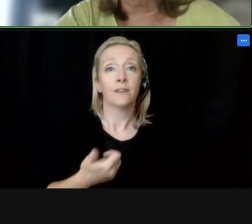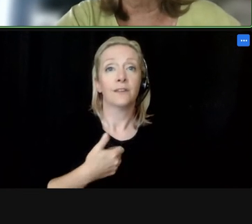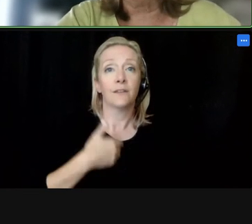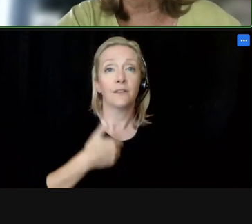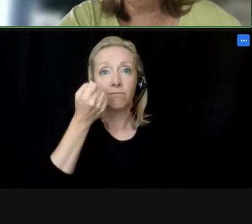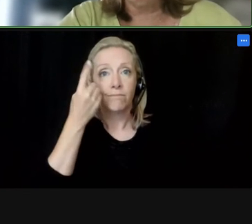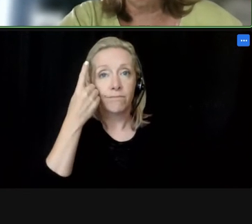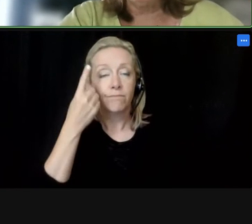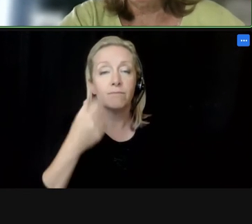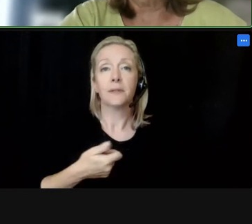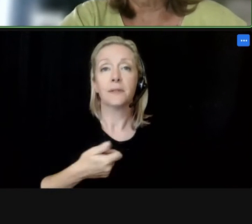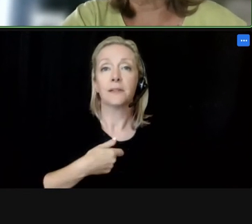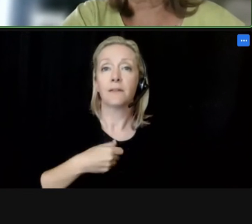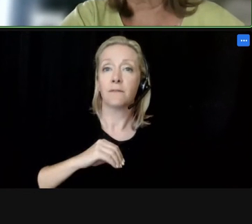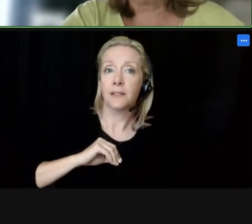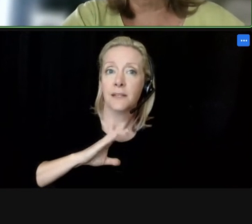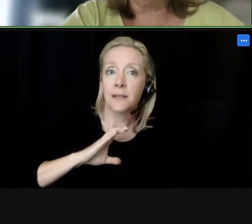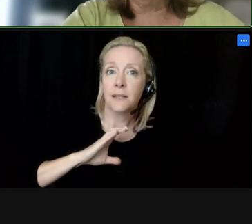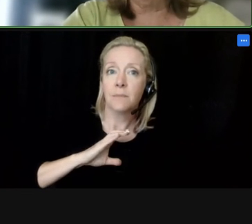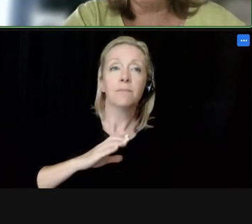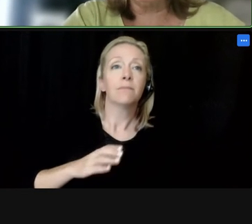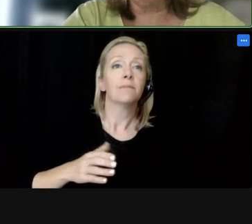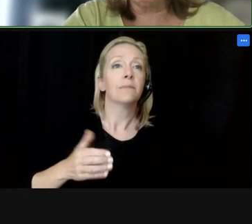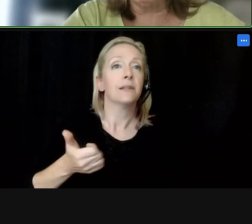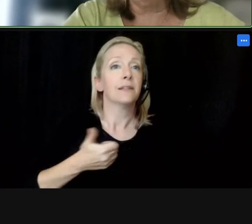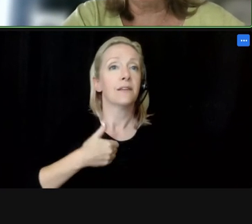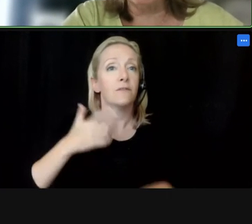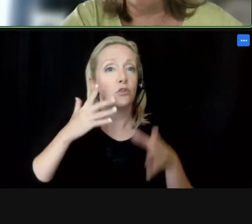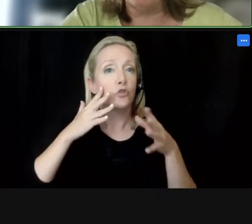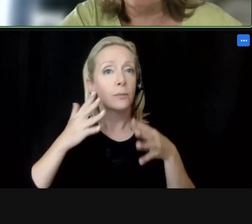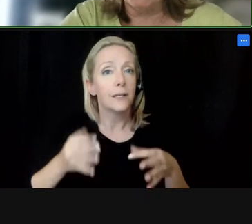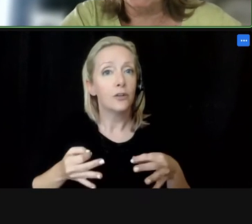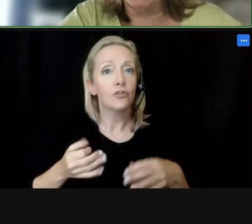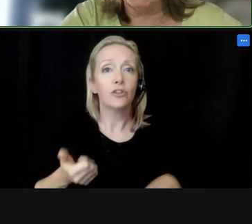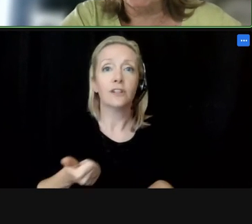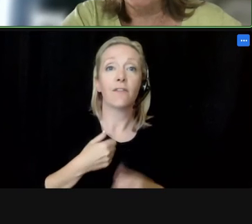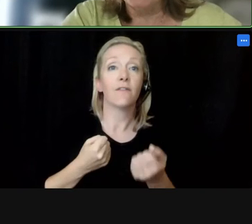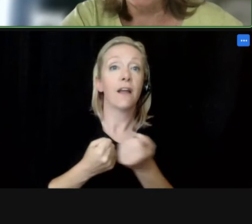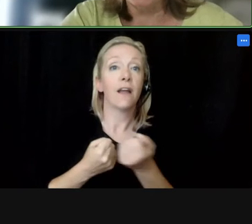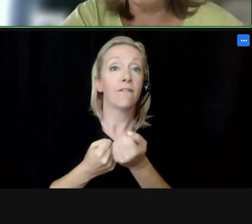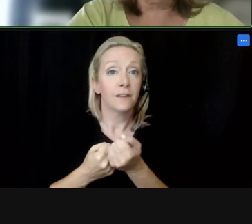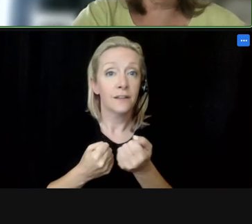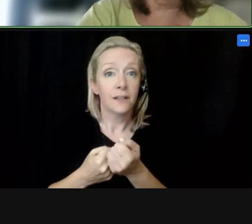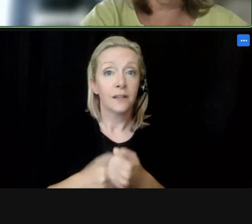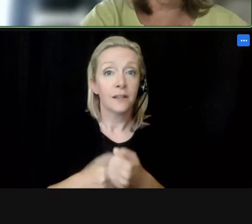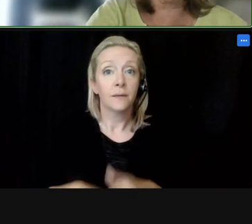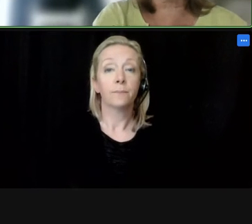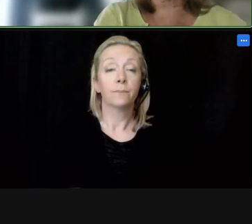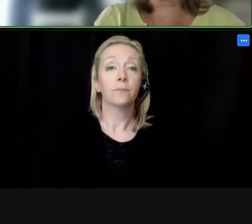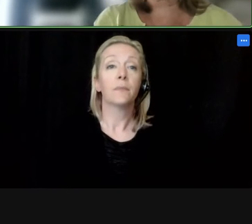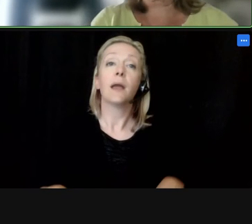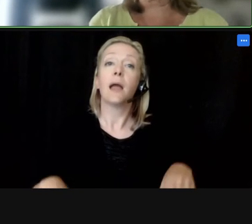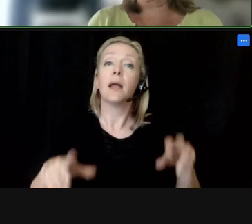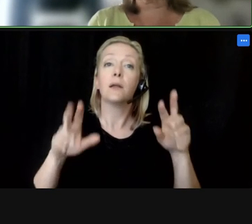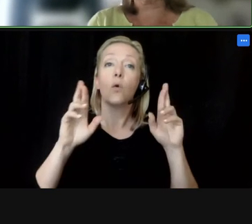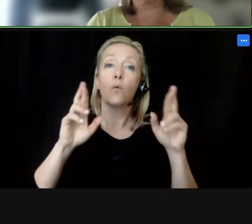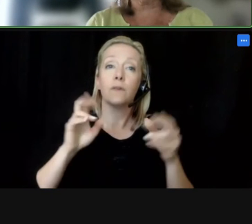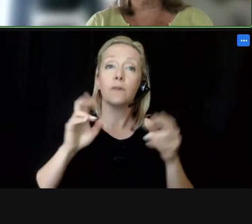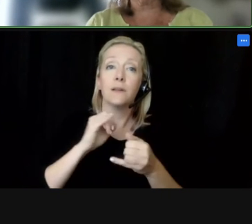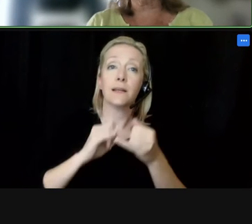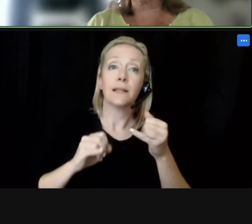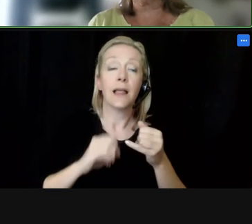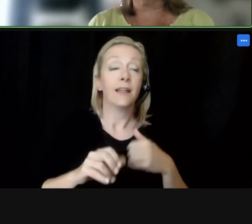their self-esteem, their self-determination, and their self-advocacy. And what we hope is that sometimes